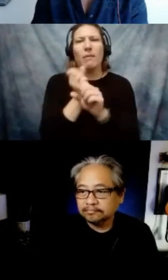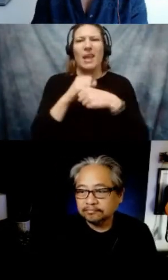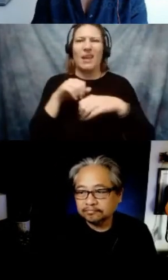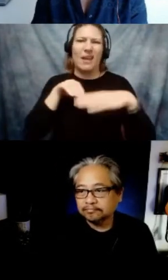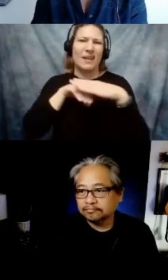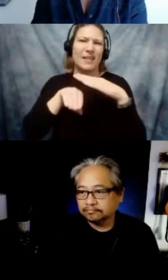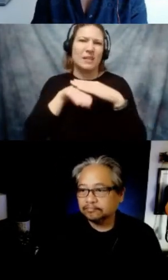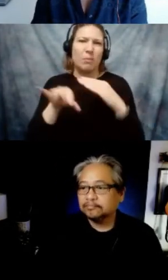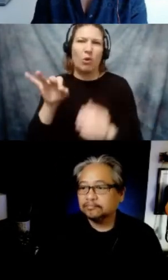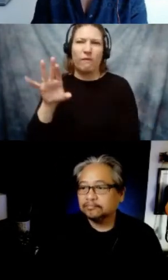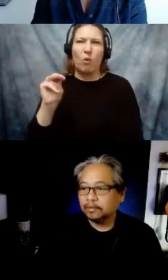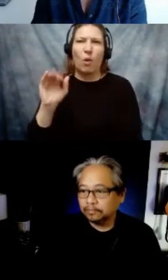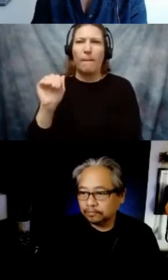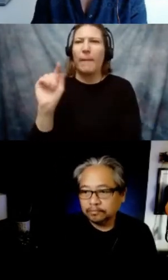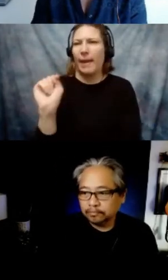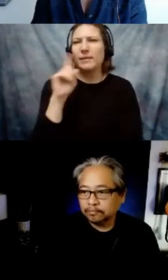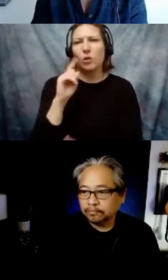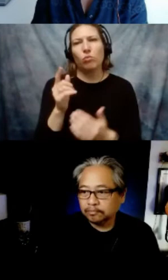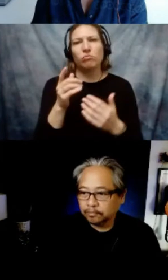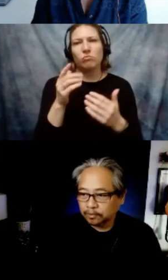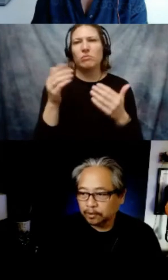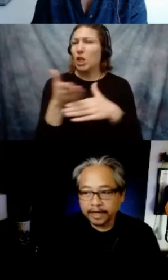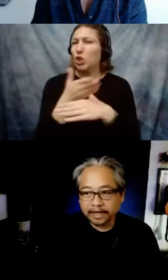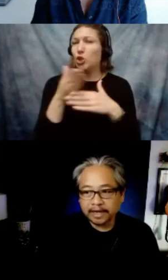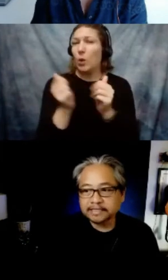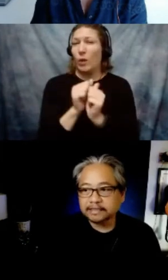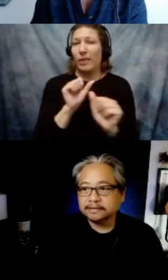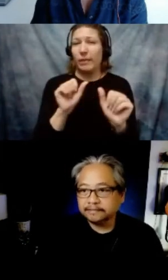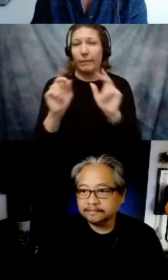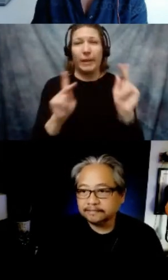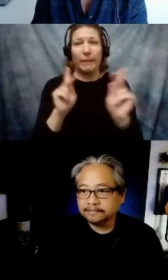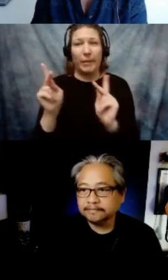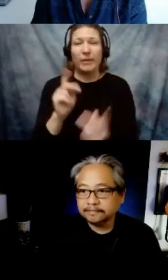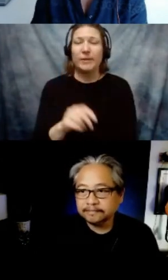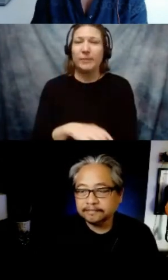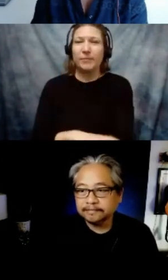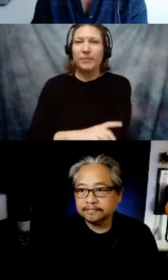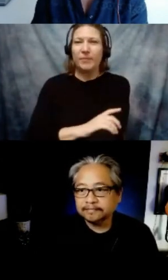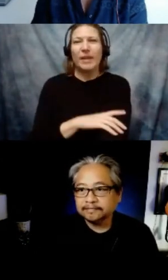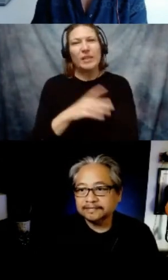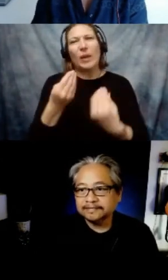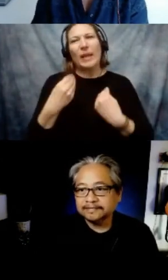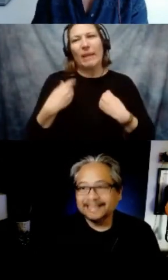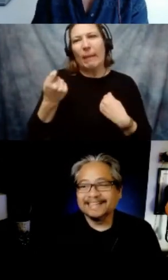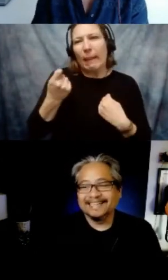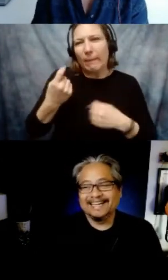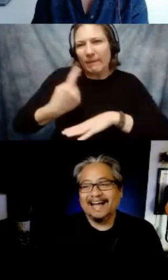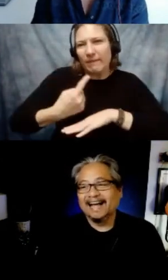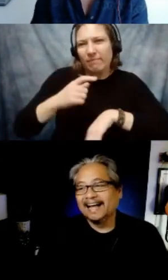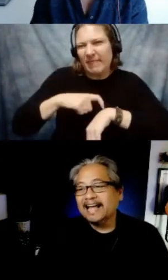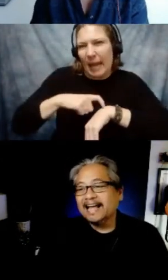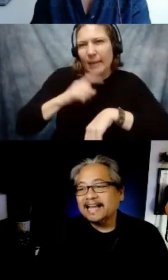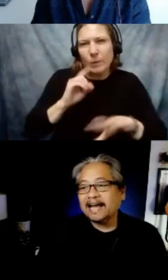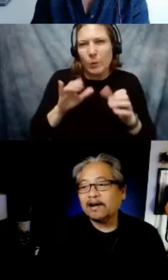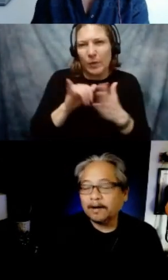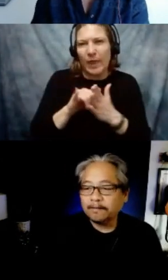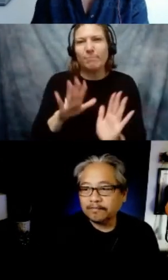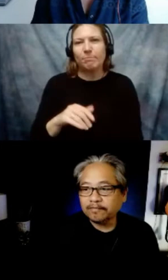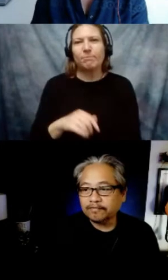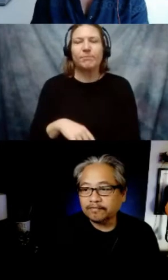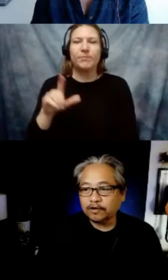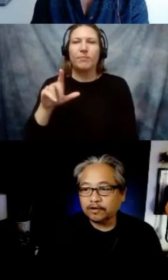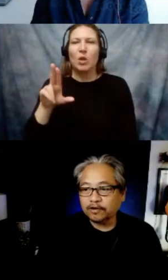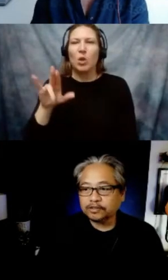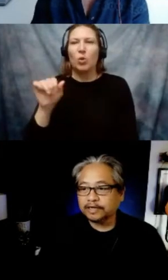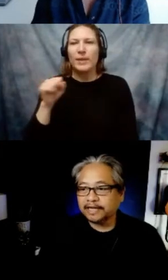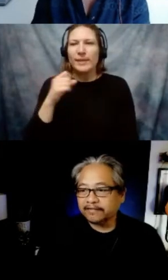probably give me a little bit of time to do that. Yeah. Now, folks are wondering, like I've got Jeanette Brooks. She's wondering